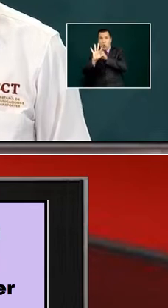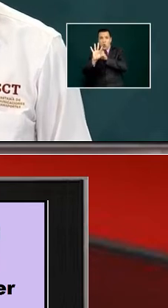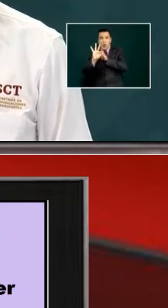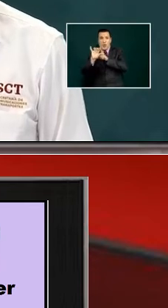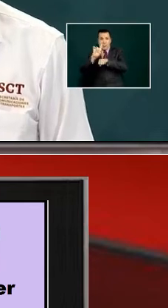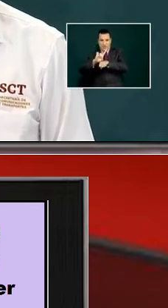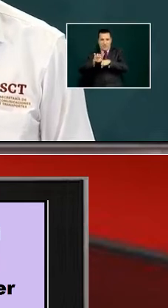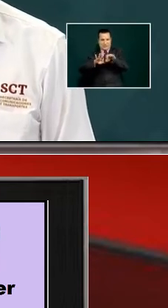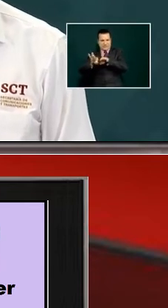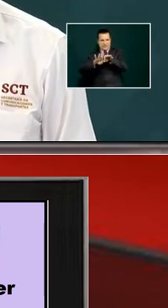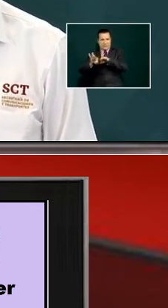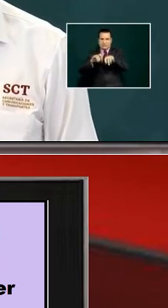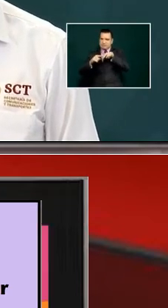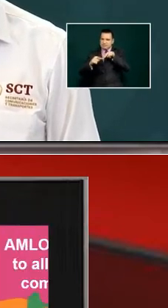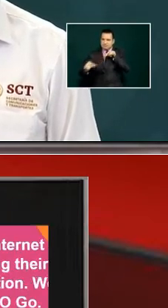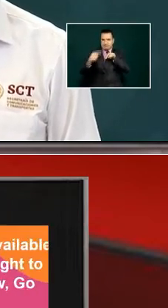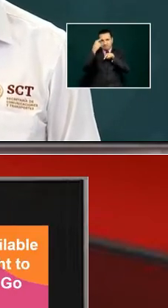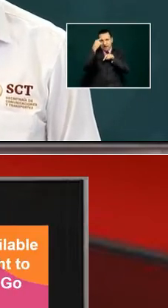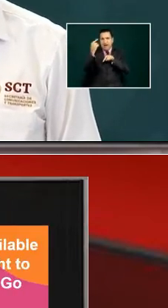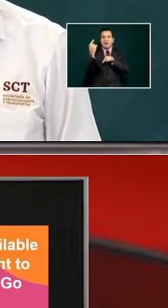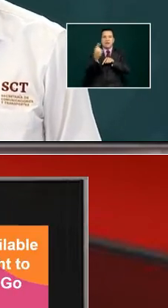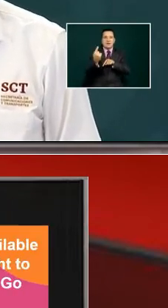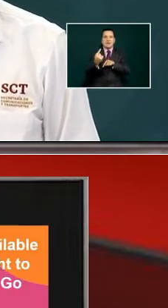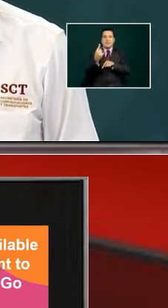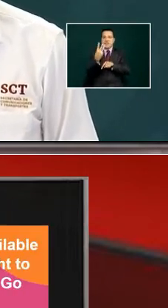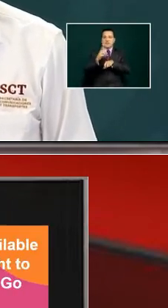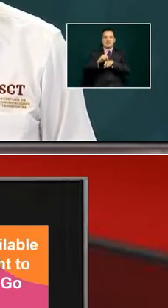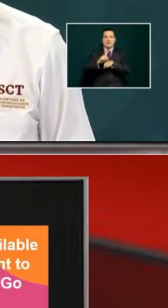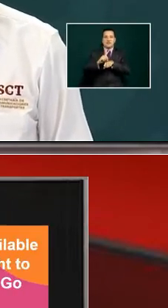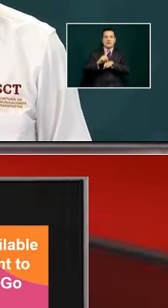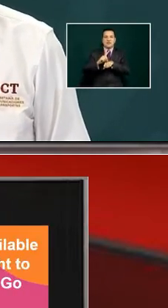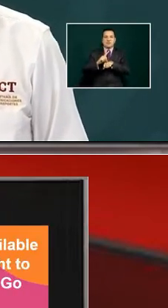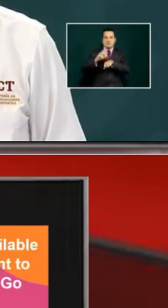and we had 30 days of work